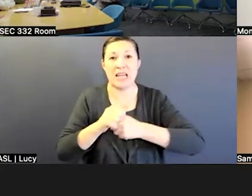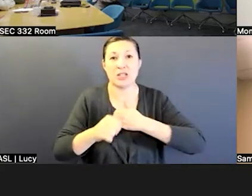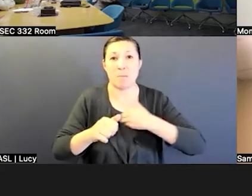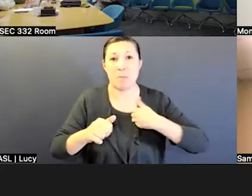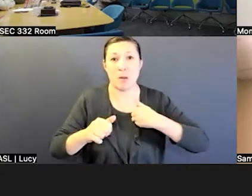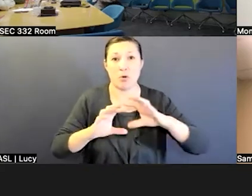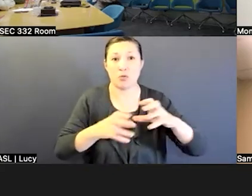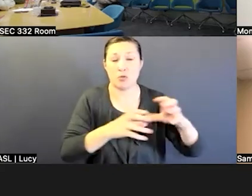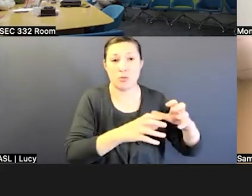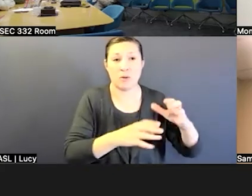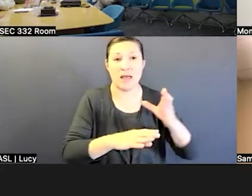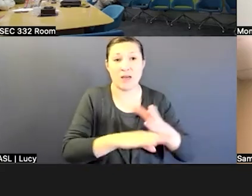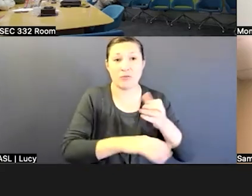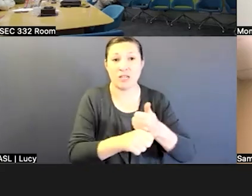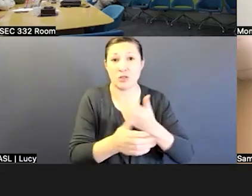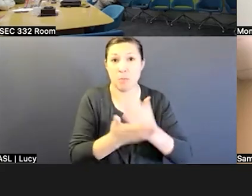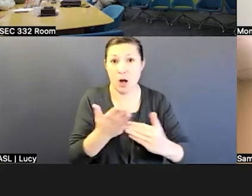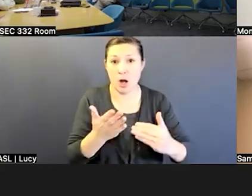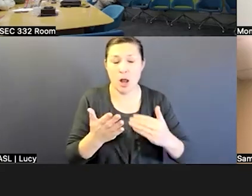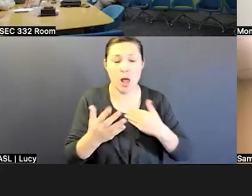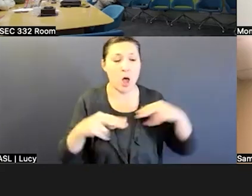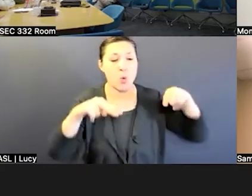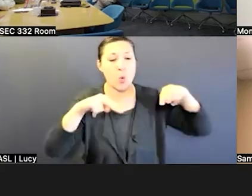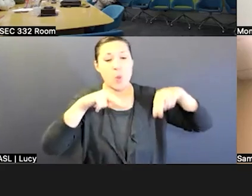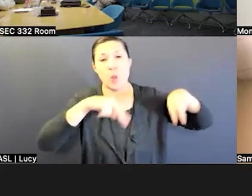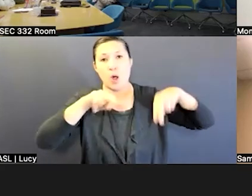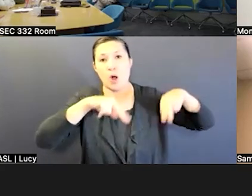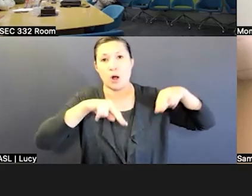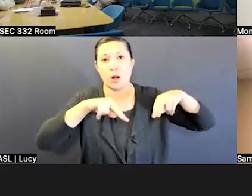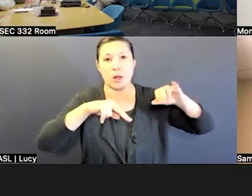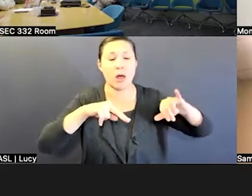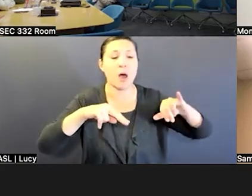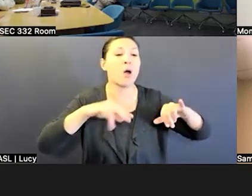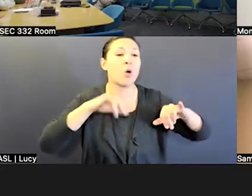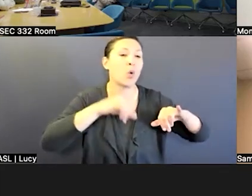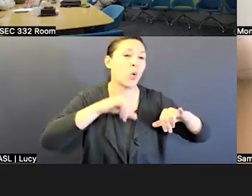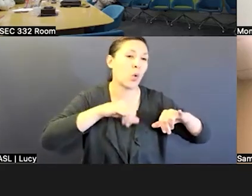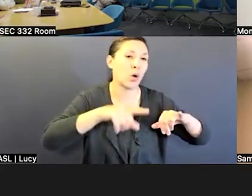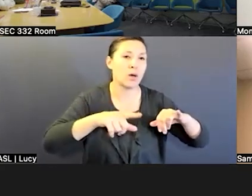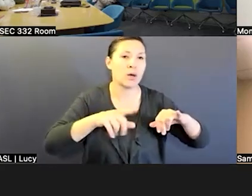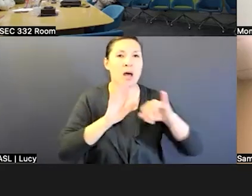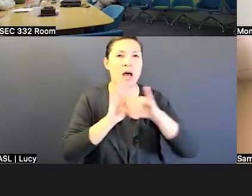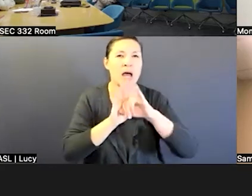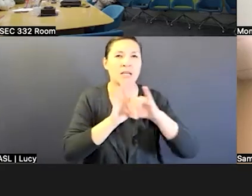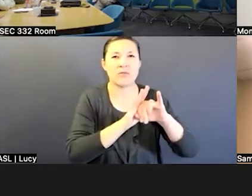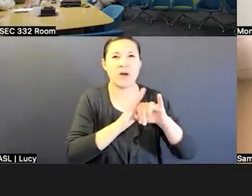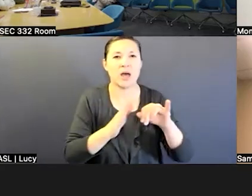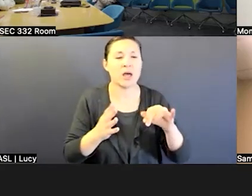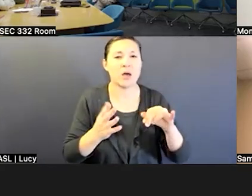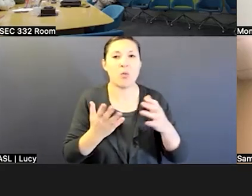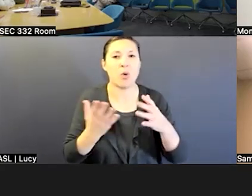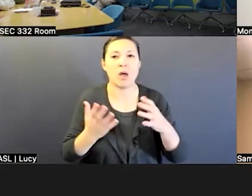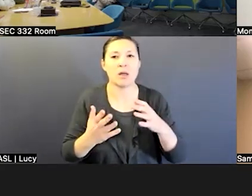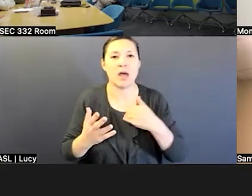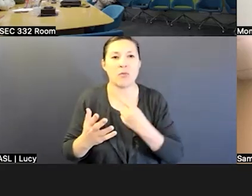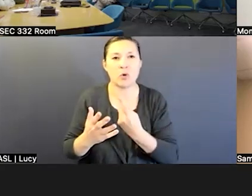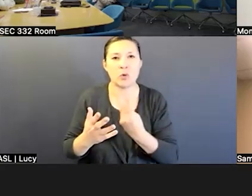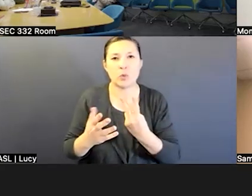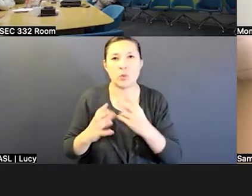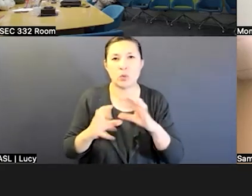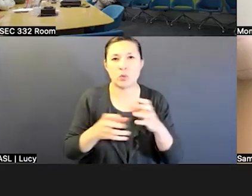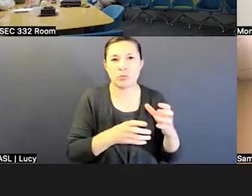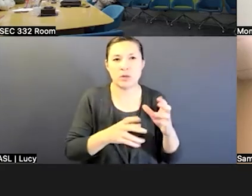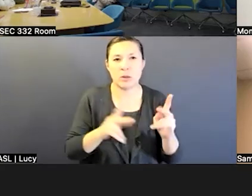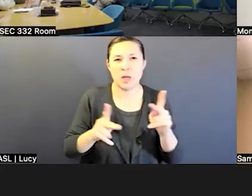of so I can look at that. And that way I was able to identify there were a couple groups that people weren't feeling like they